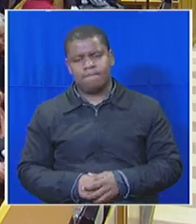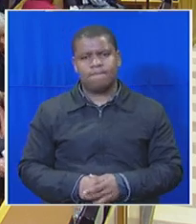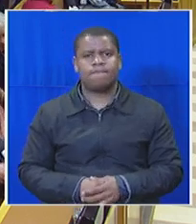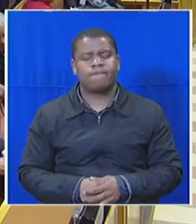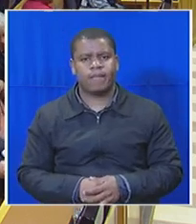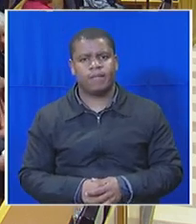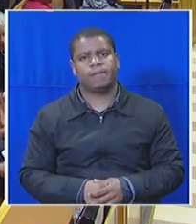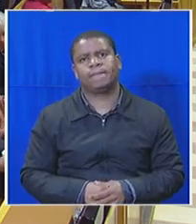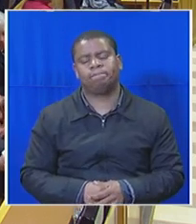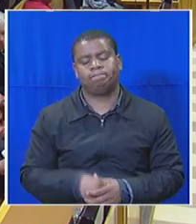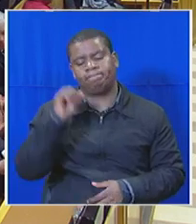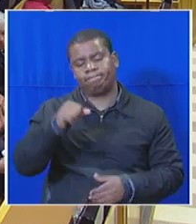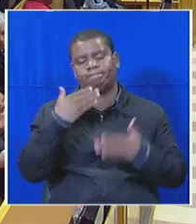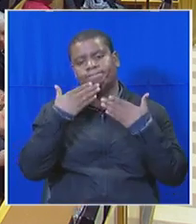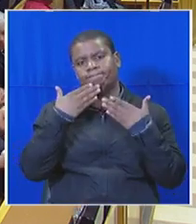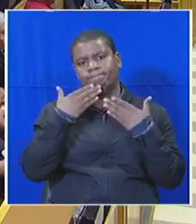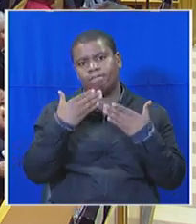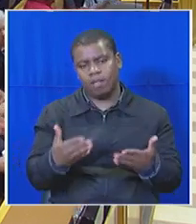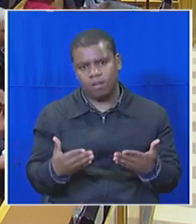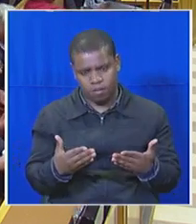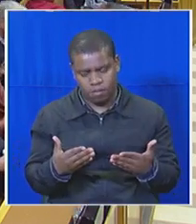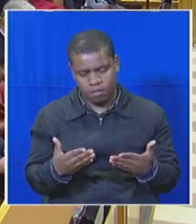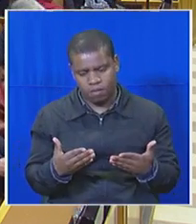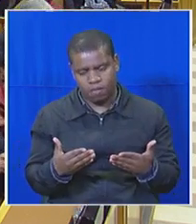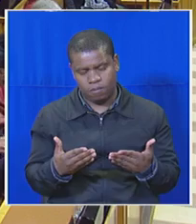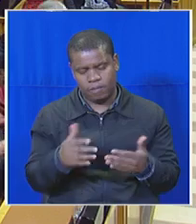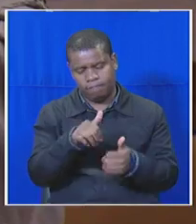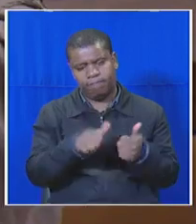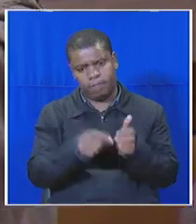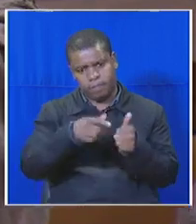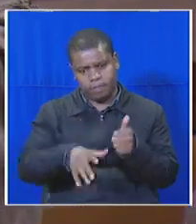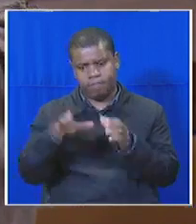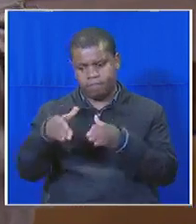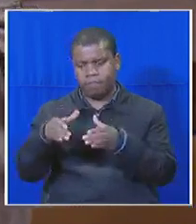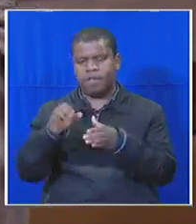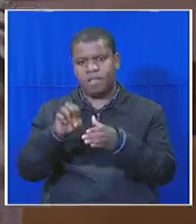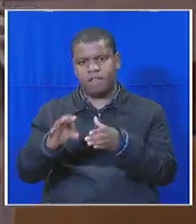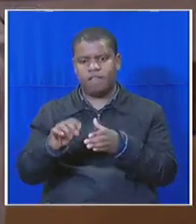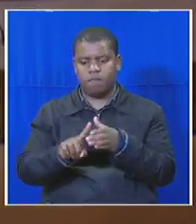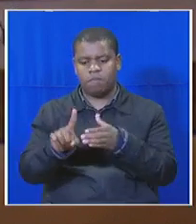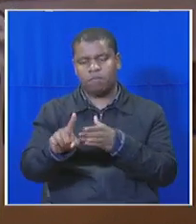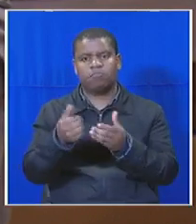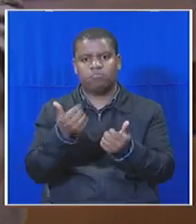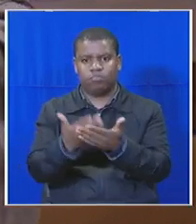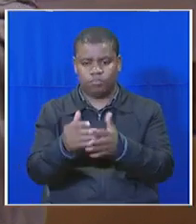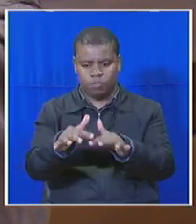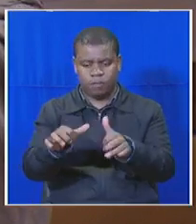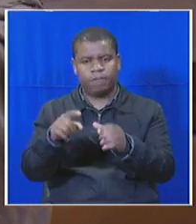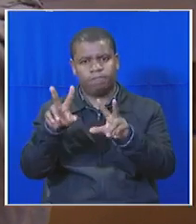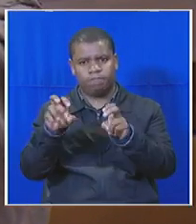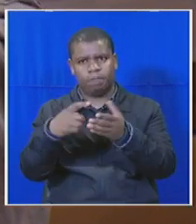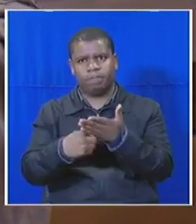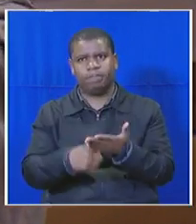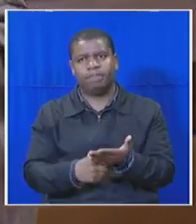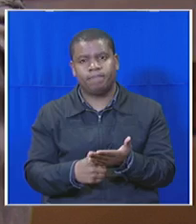back. Thank you, Deputy Speaker. I rise on behalf of the EFF to move that in its next sitting, the House debates